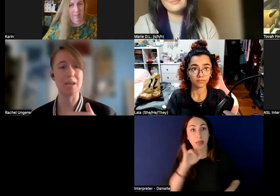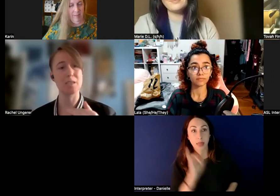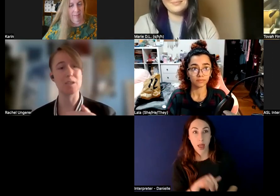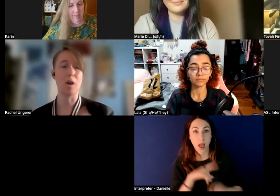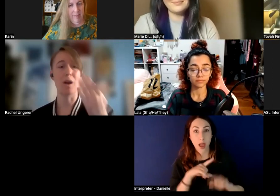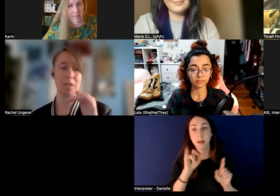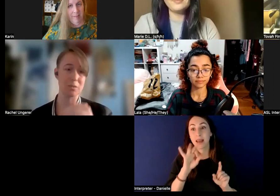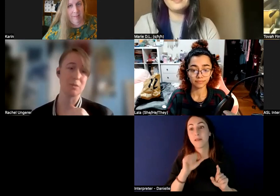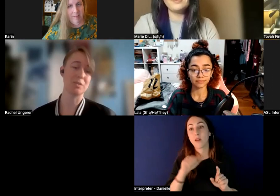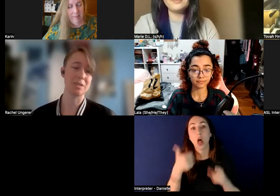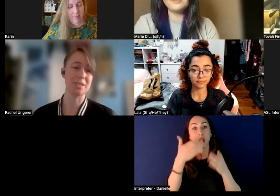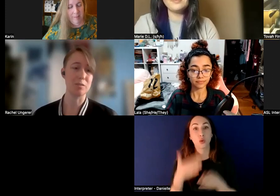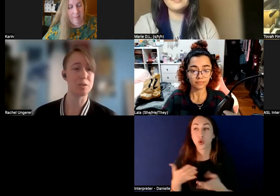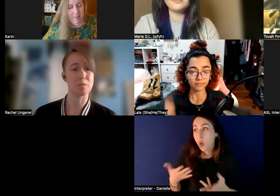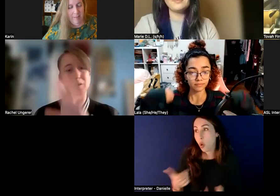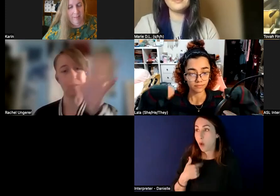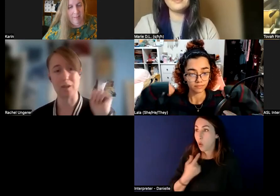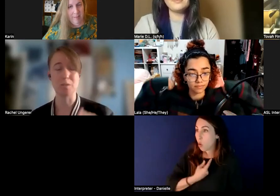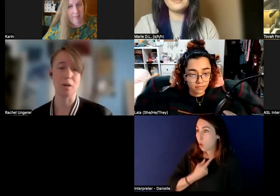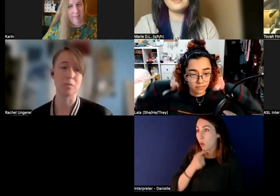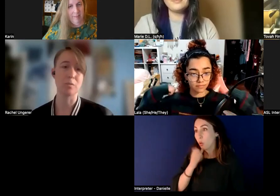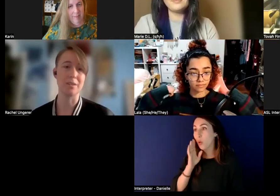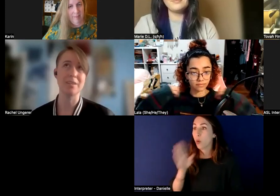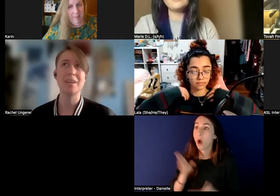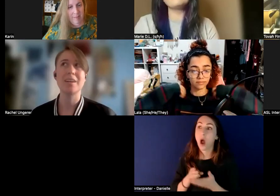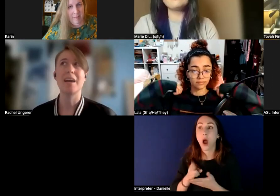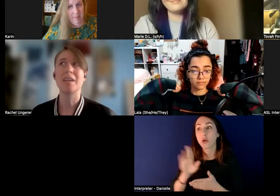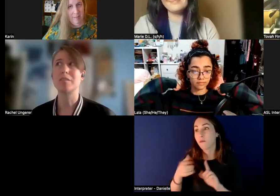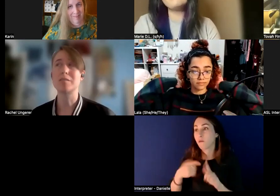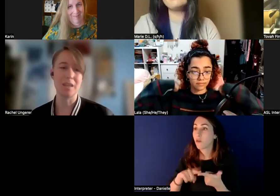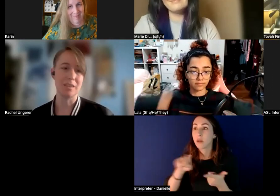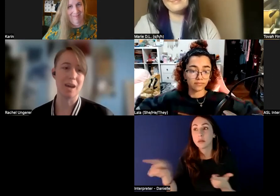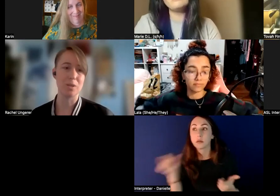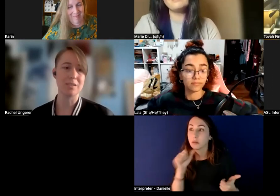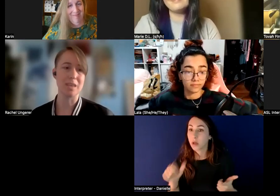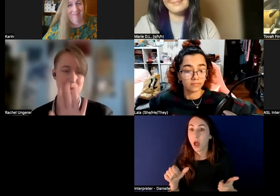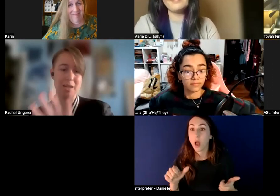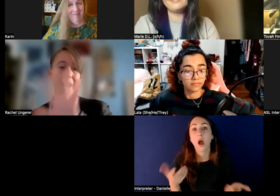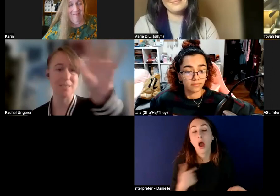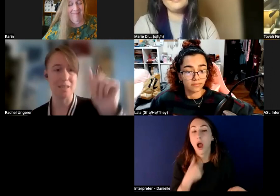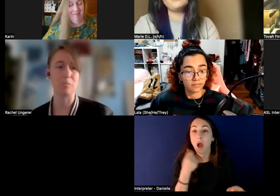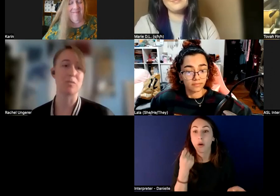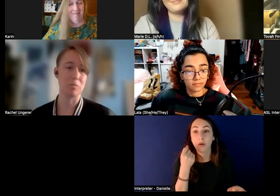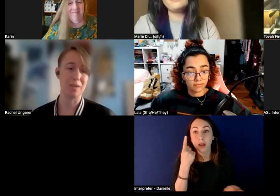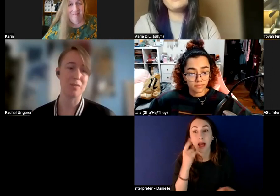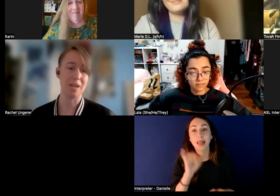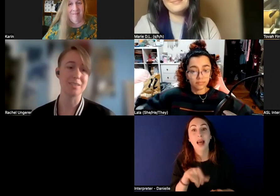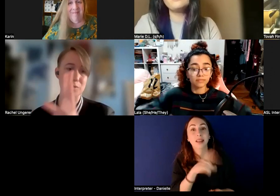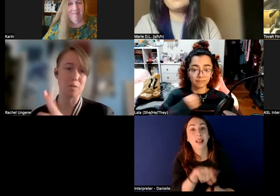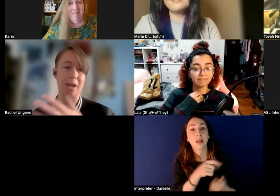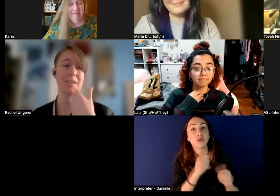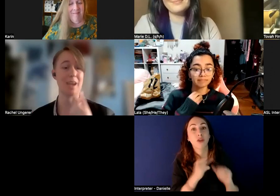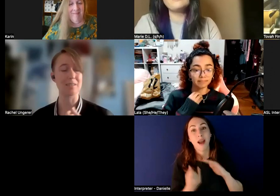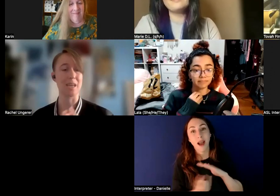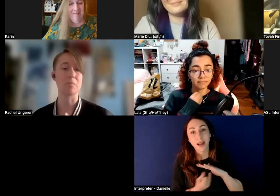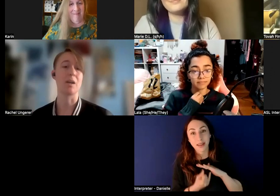person screams back to you, oh, I'm the only one who's going to tell you the truth and your friends won't. Well, I didn't understand that was them trying to isolate me from my